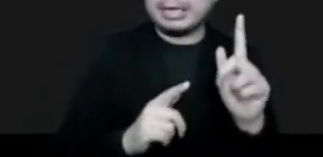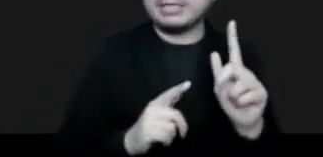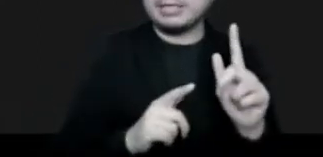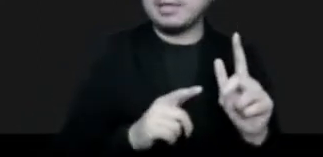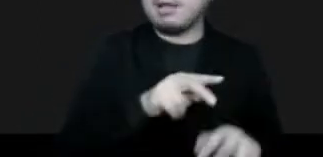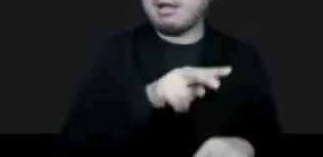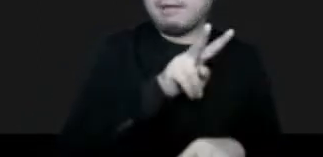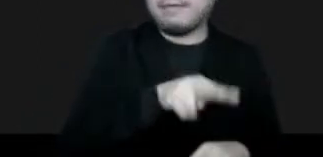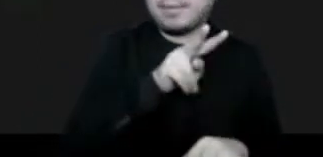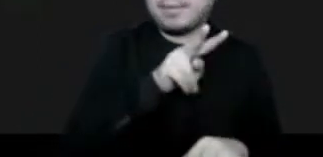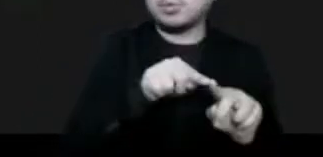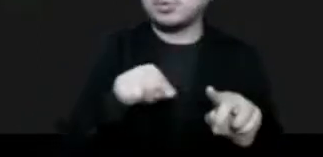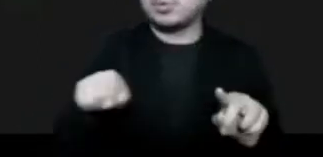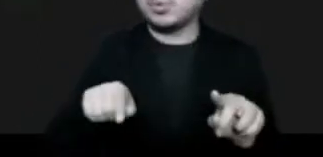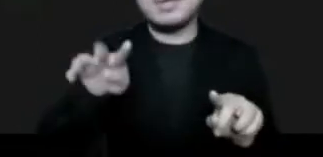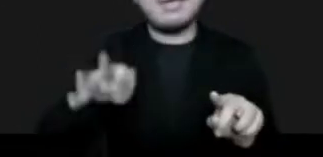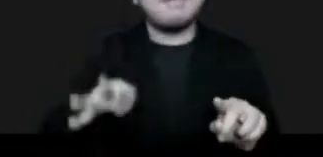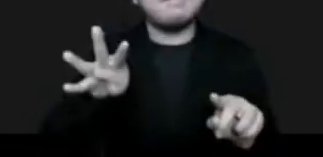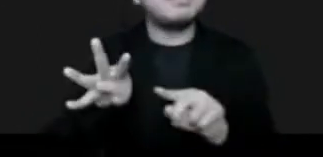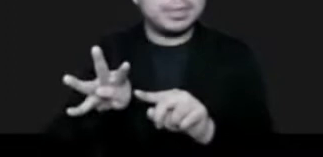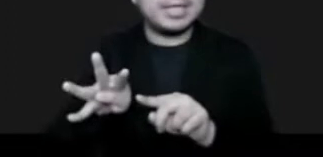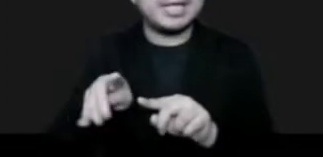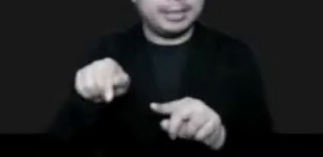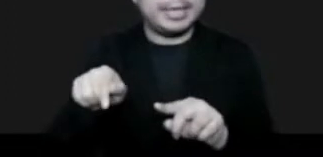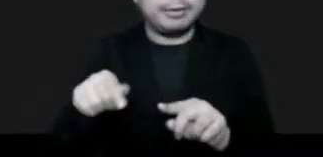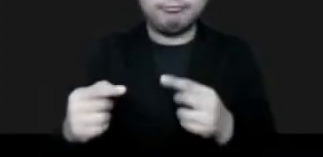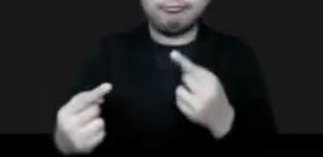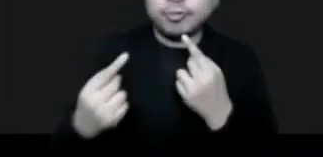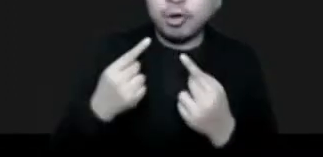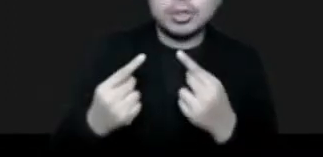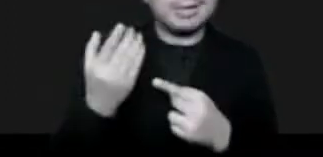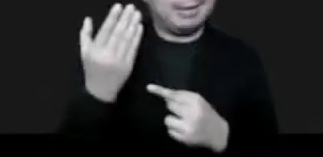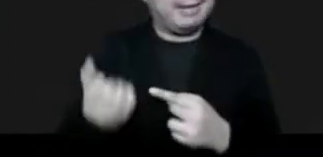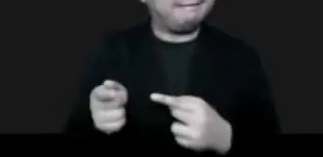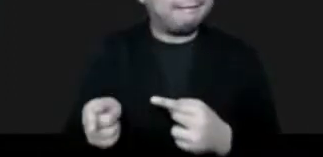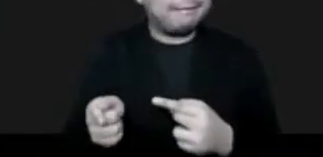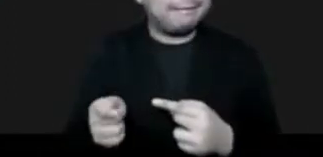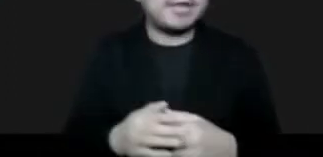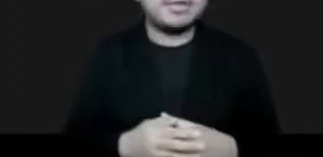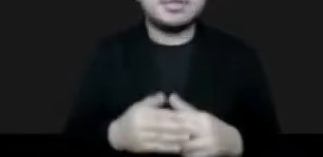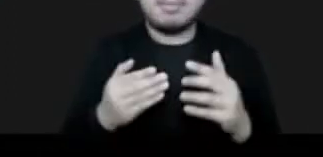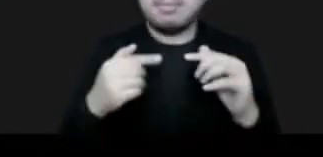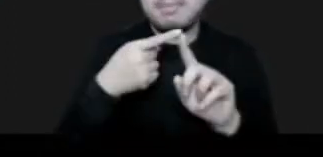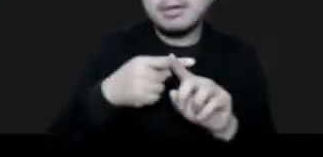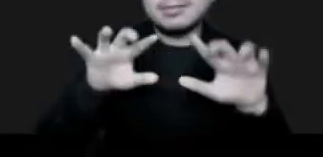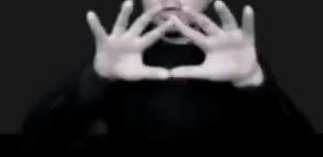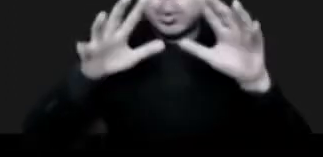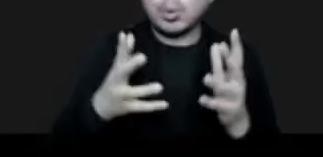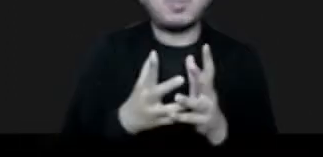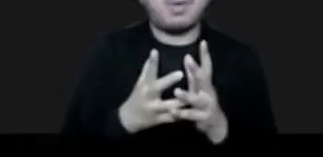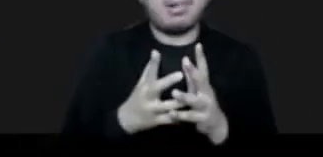of the consultations happening at that level. Finally, we are going to have the global platform happening in May